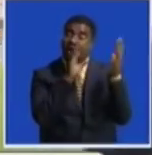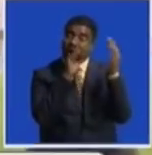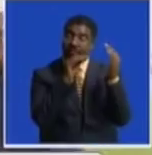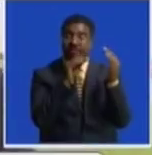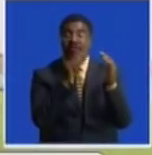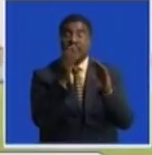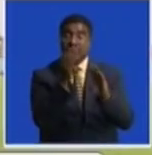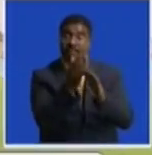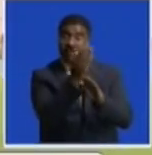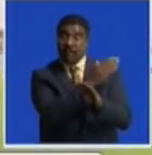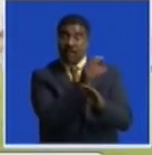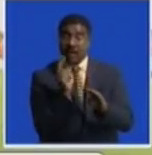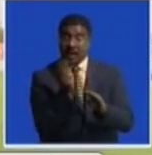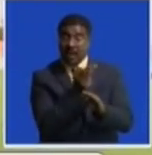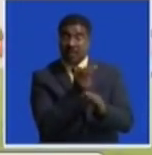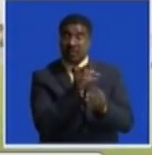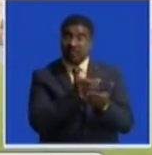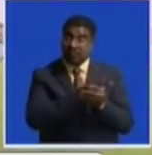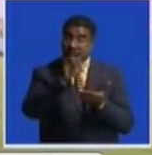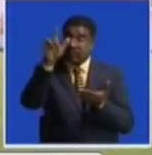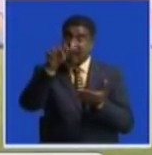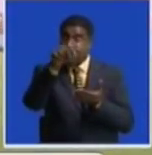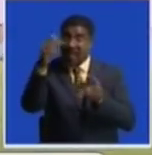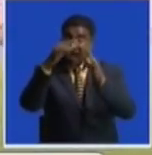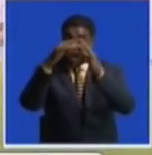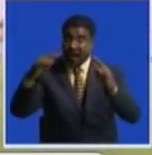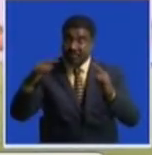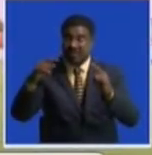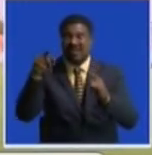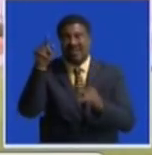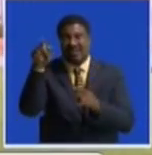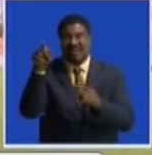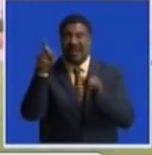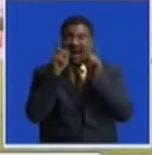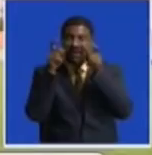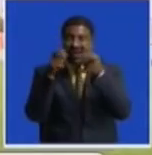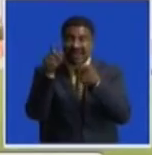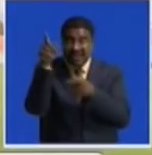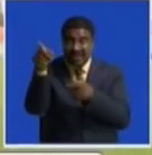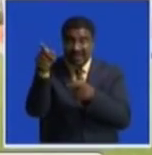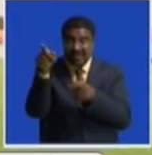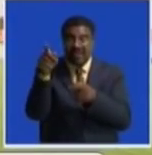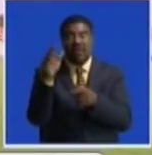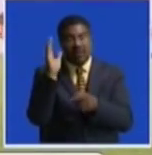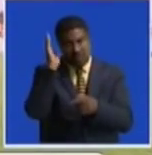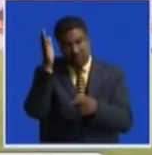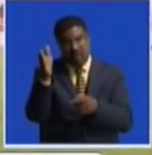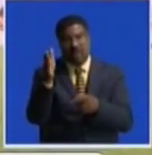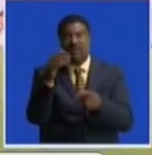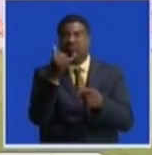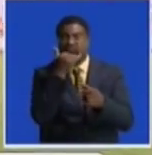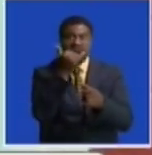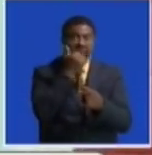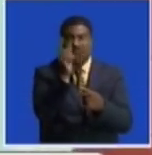before we leave for the other camp, which will be in Ivory Coast, we'll be able to correct some of